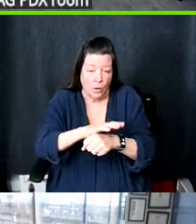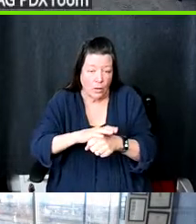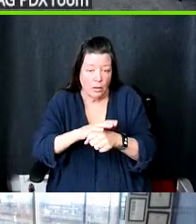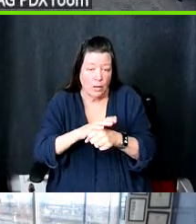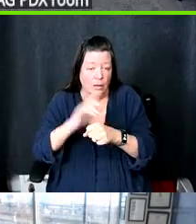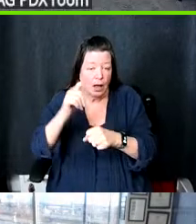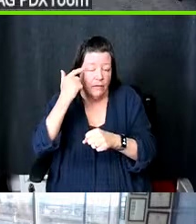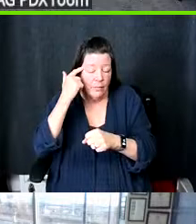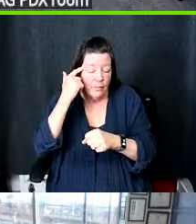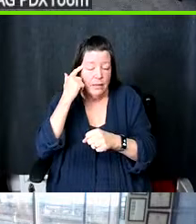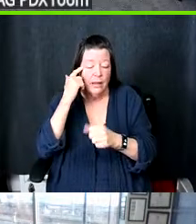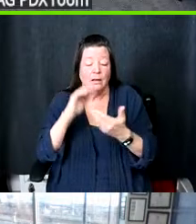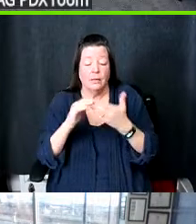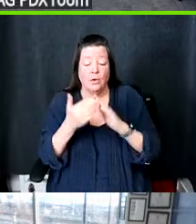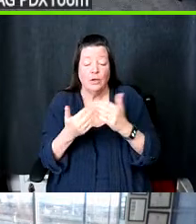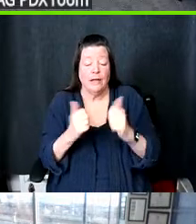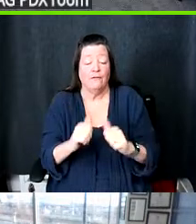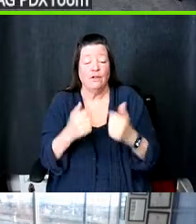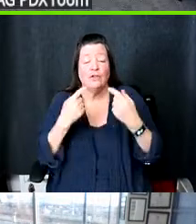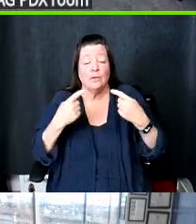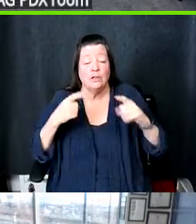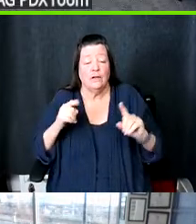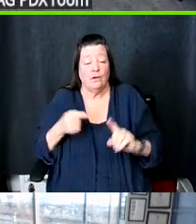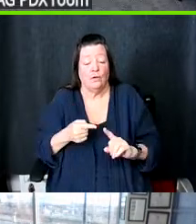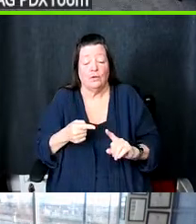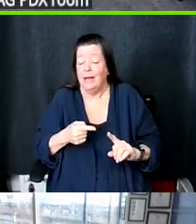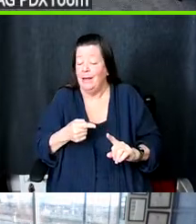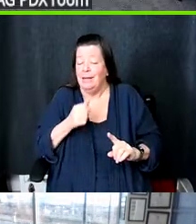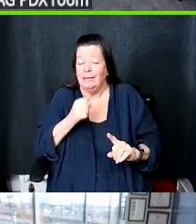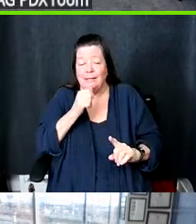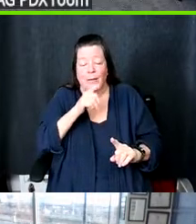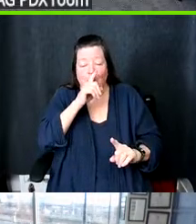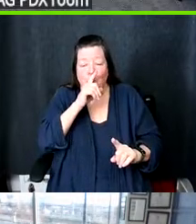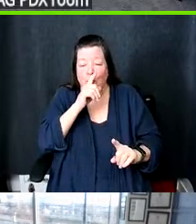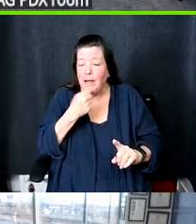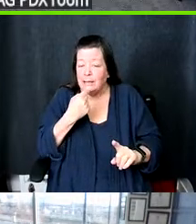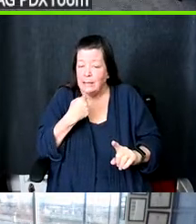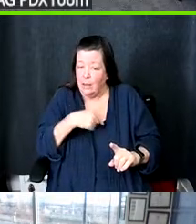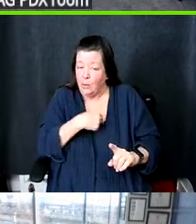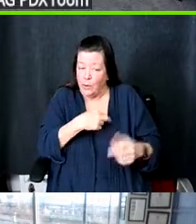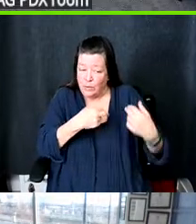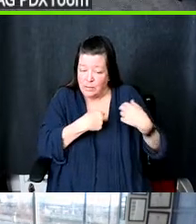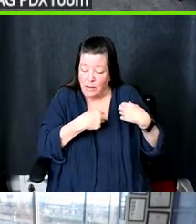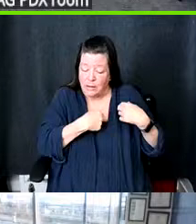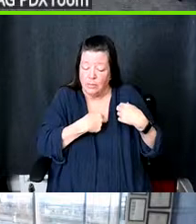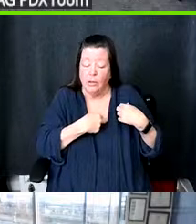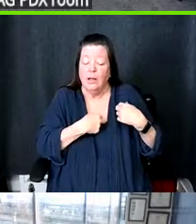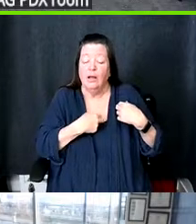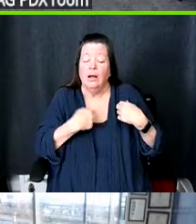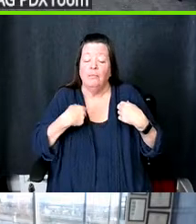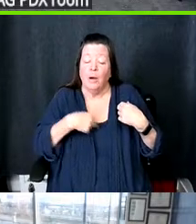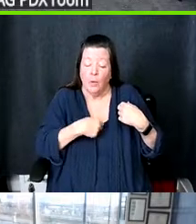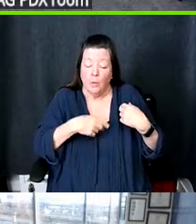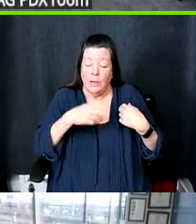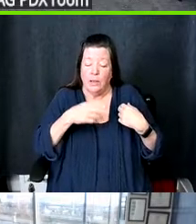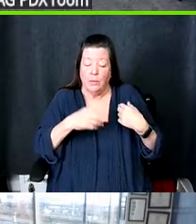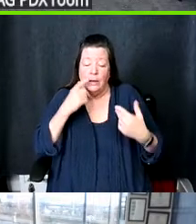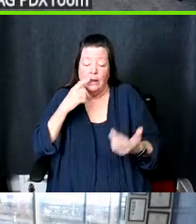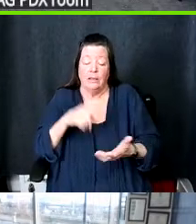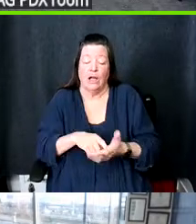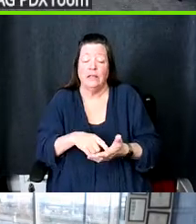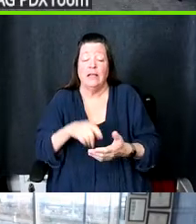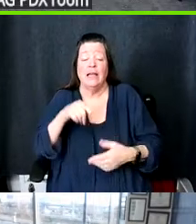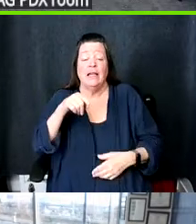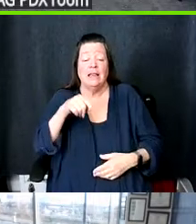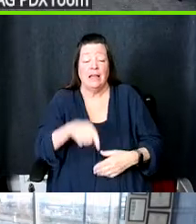to achieve these goals. Not saying DOTs are responsible for this, but DOTs acknowledge that this bridge has